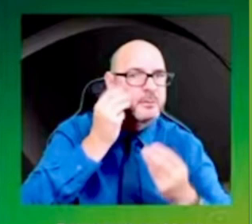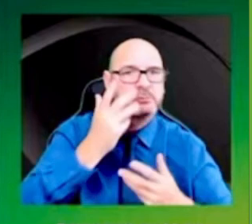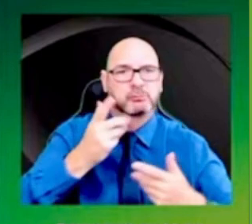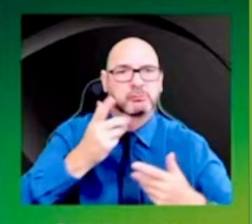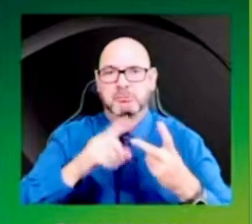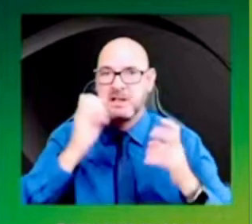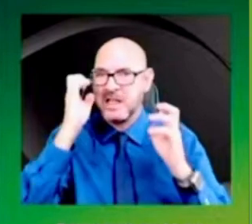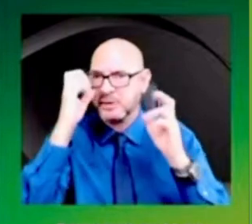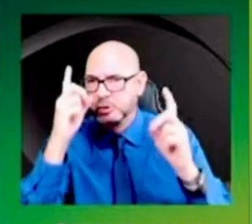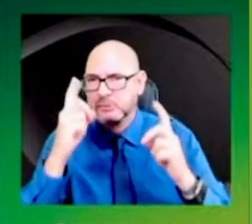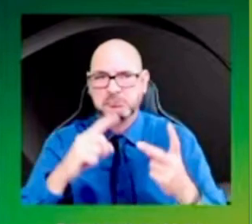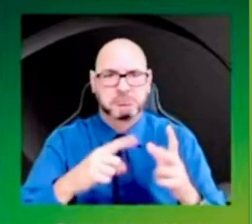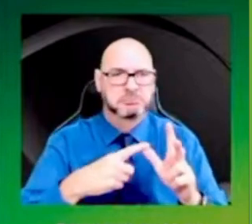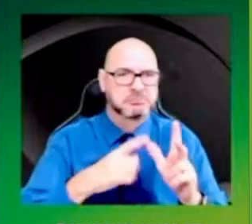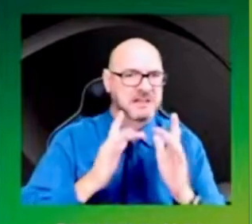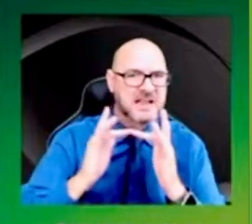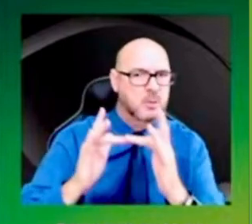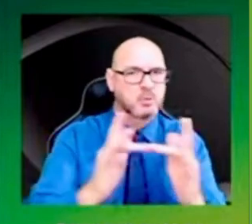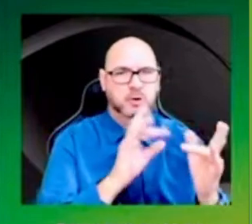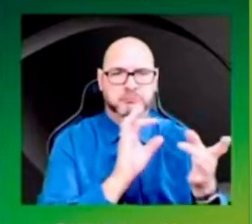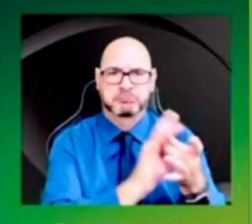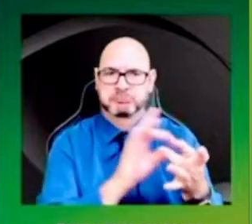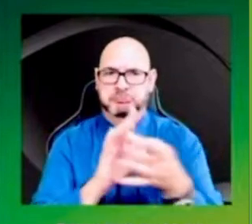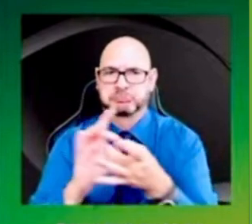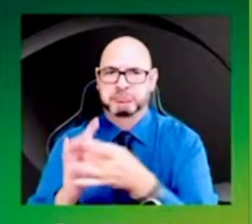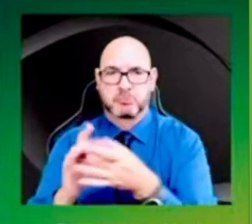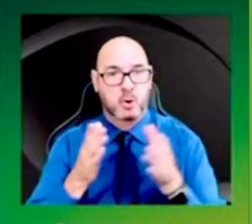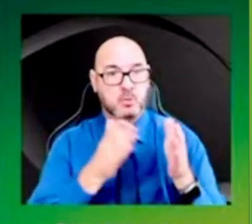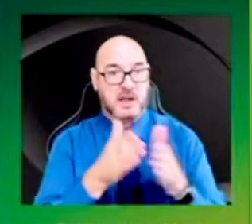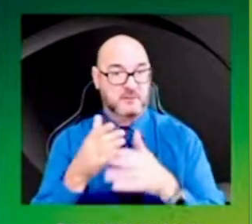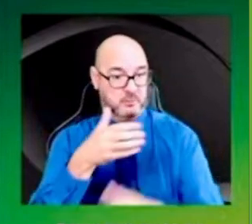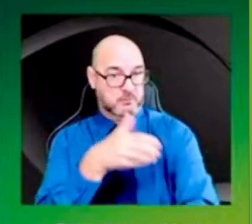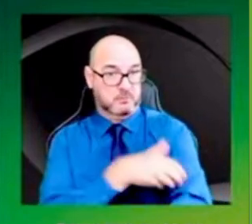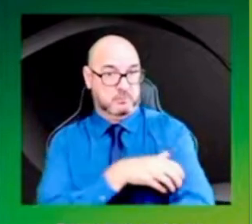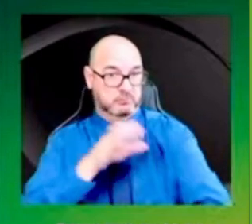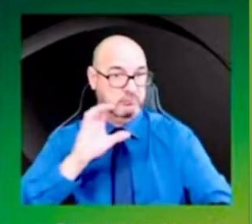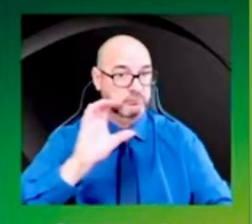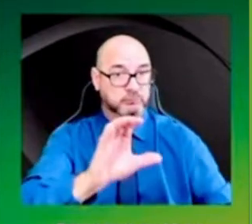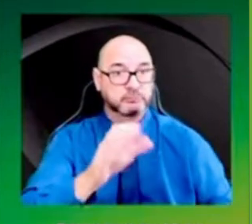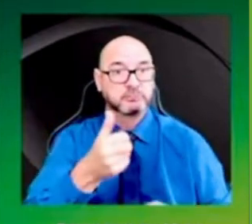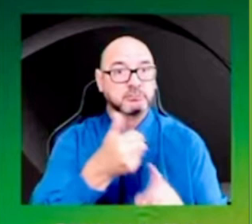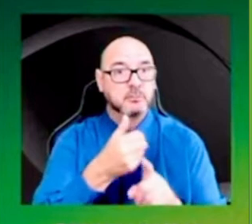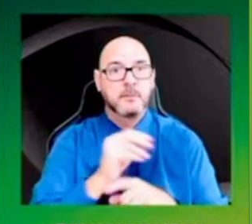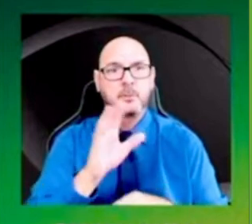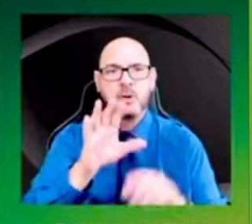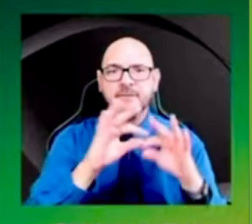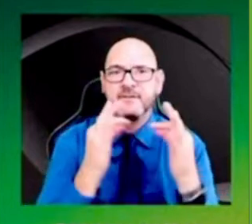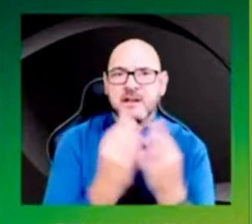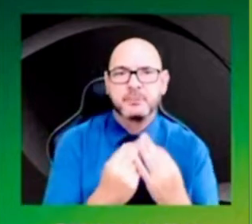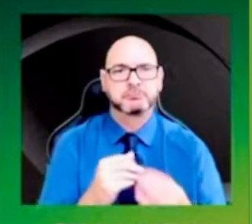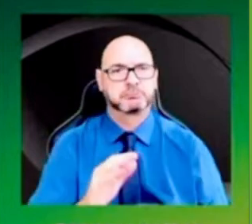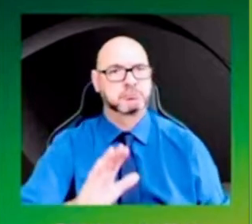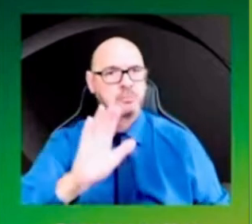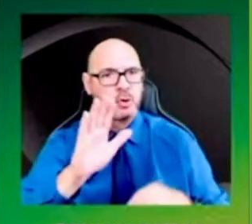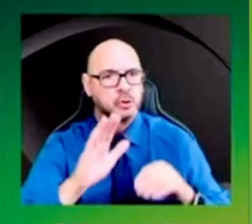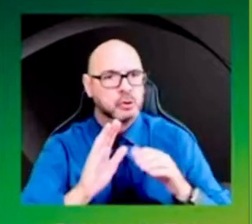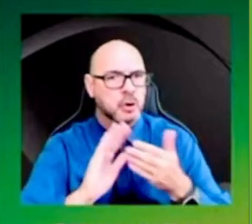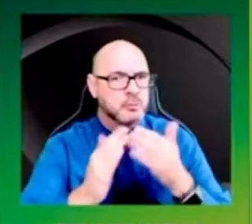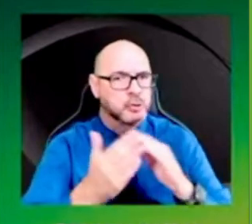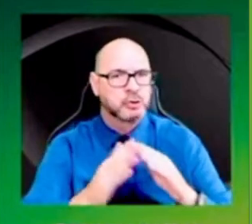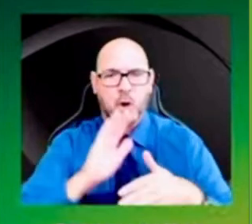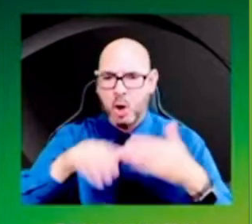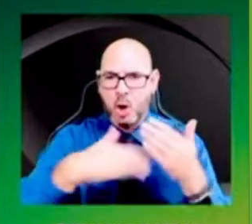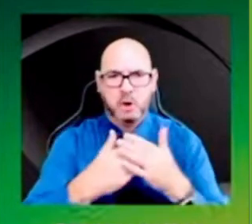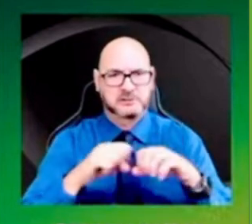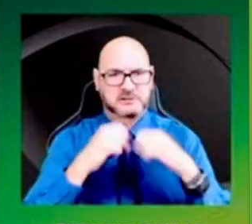way that improves and empowers themselves, their families, their community, and all of society benefits. And